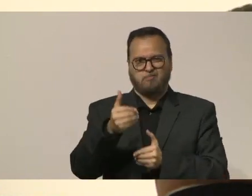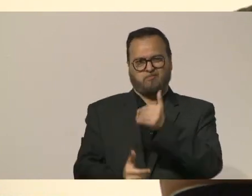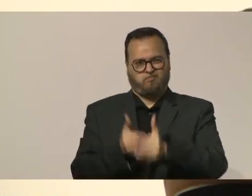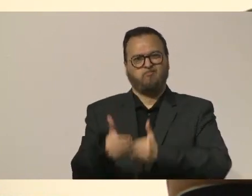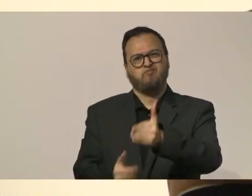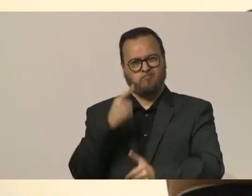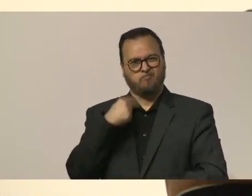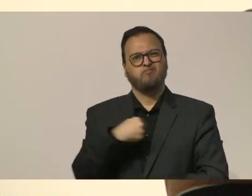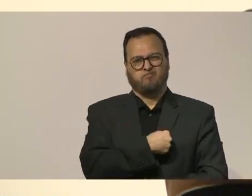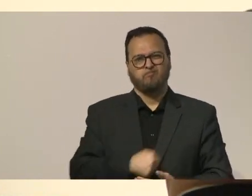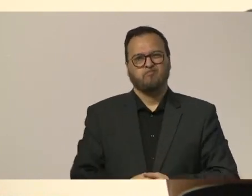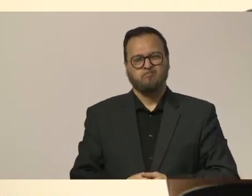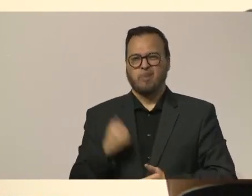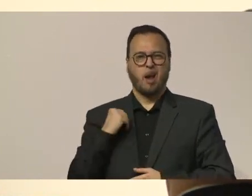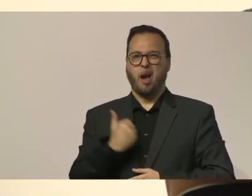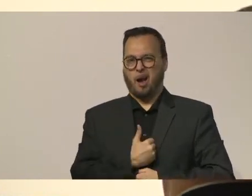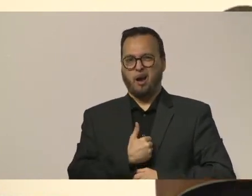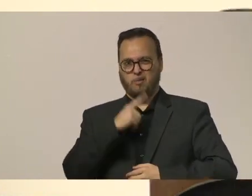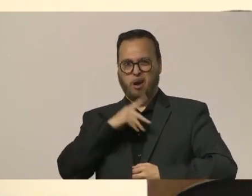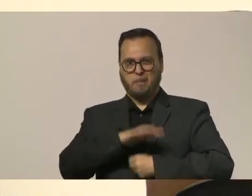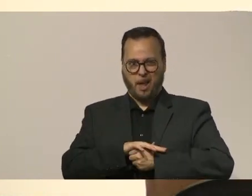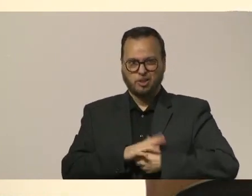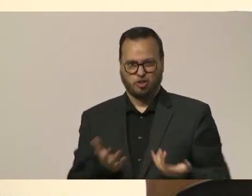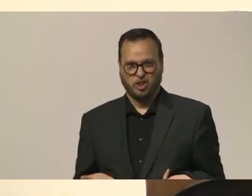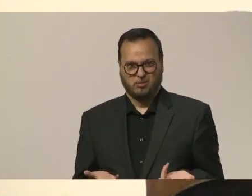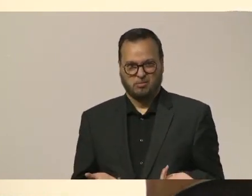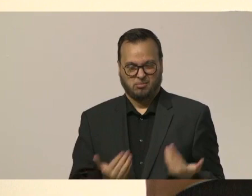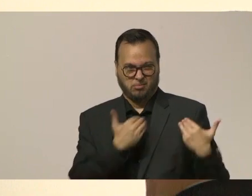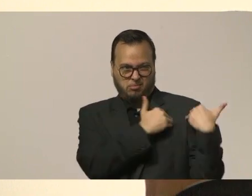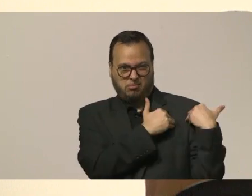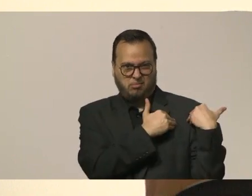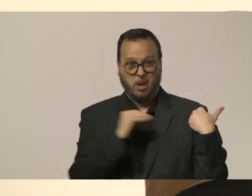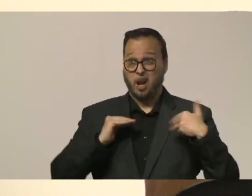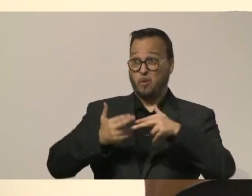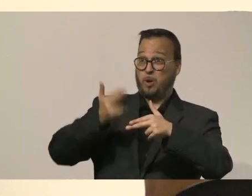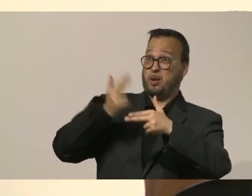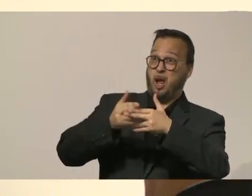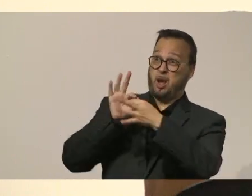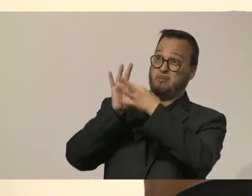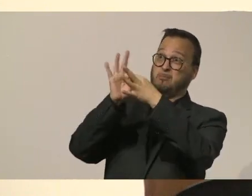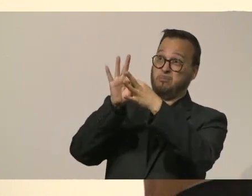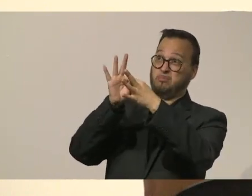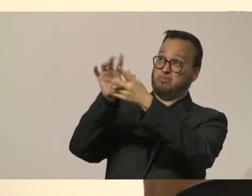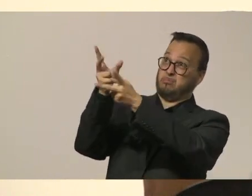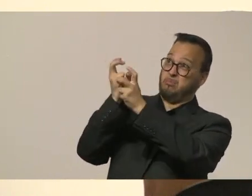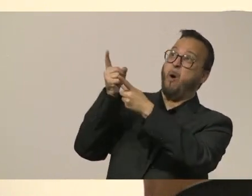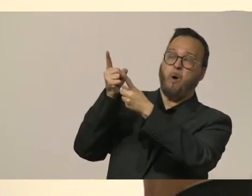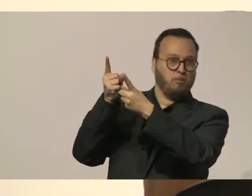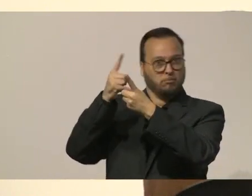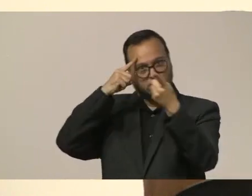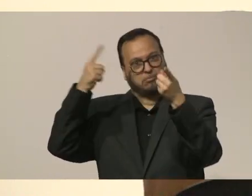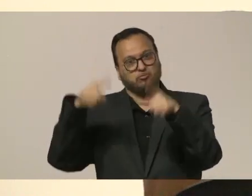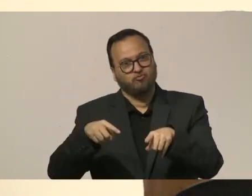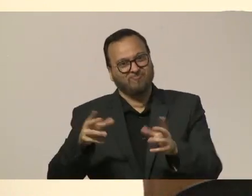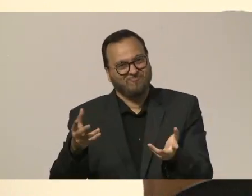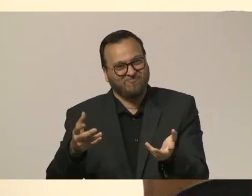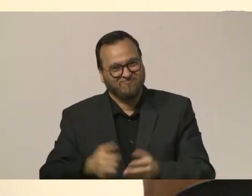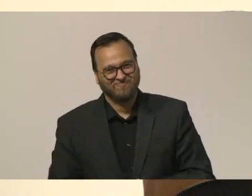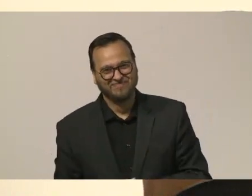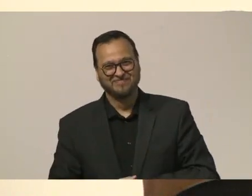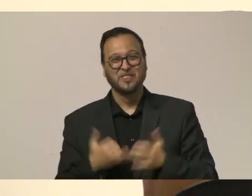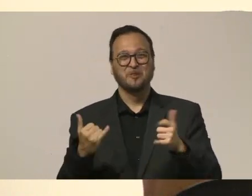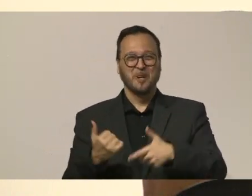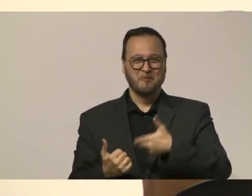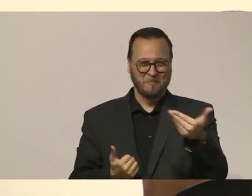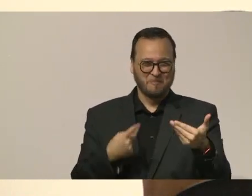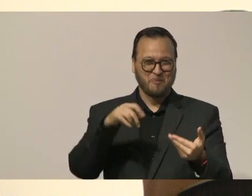It's our obligation. And of course, our namesake would have it no other way. Okay, let me pass the microphone on now to our provost,